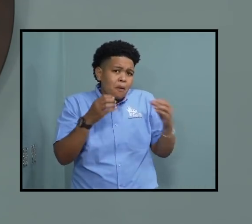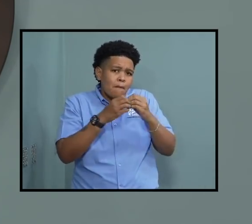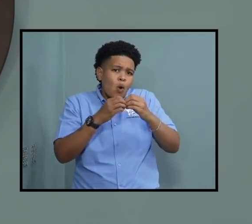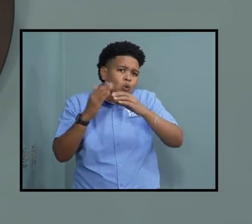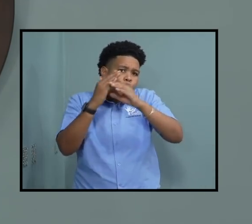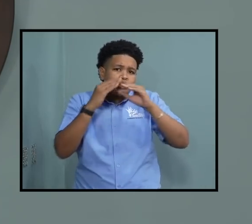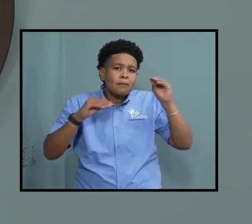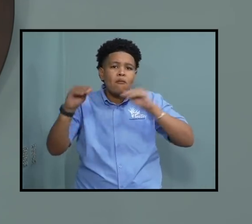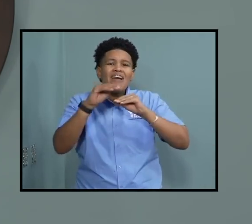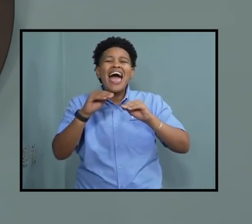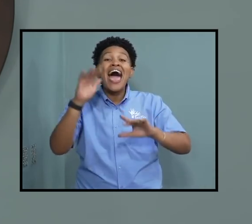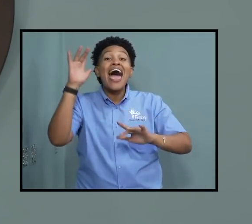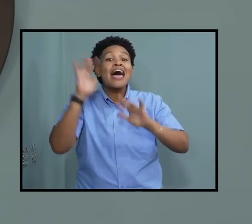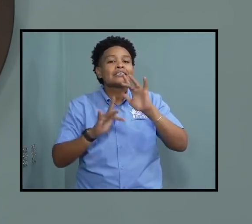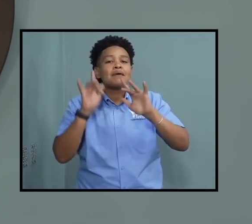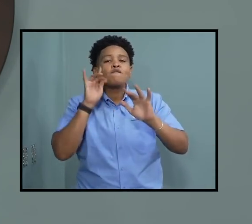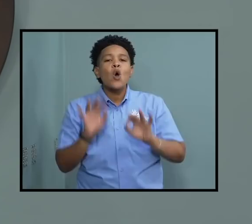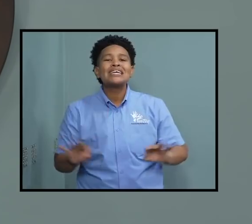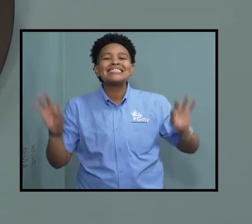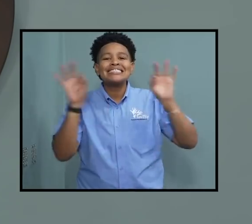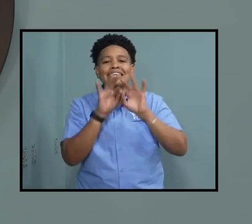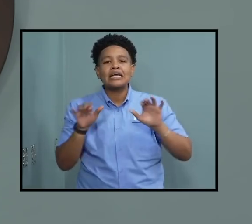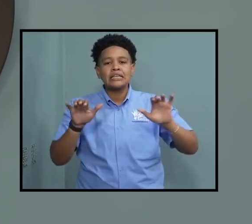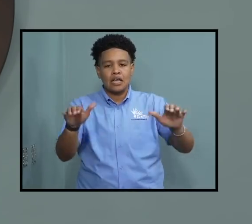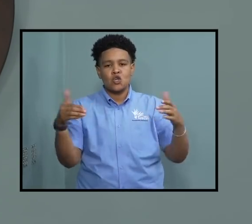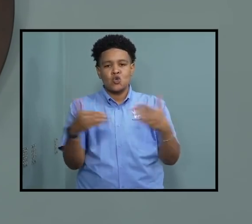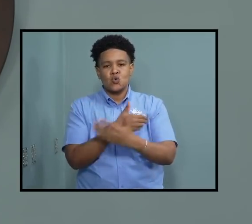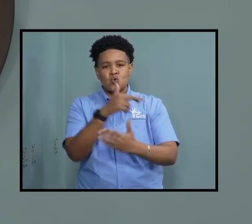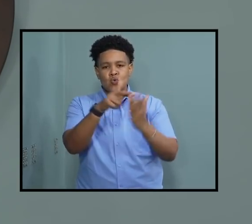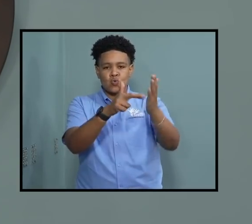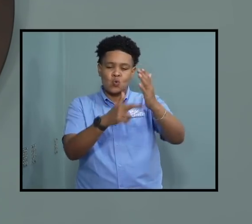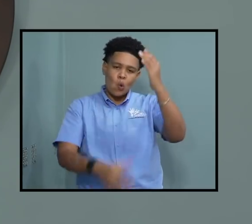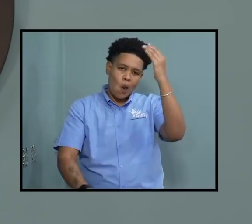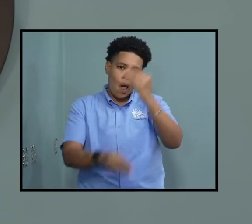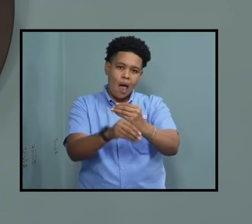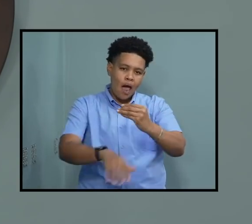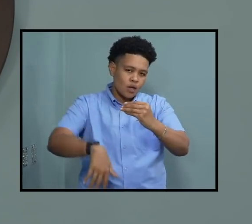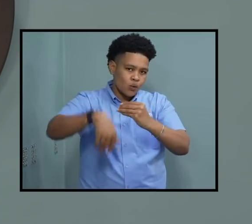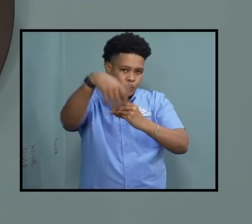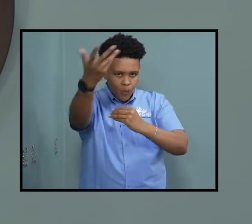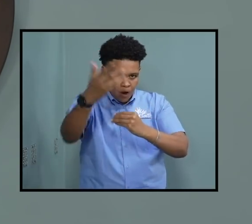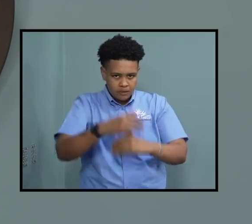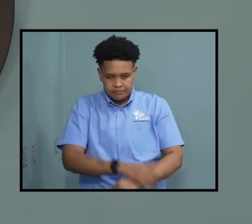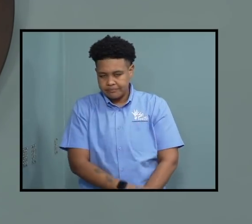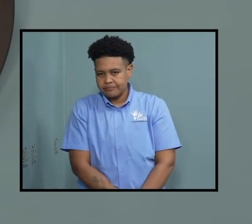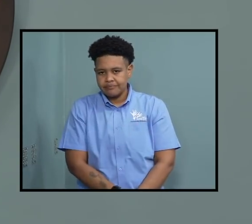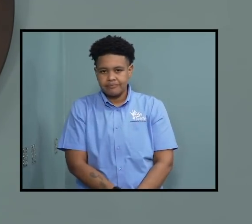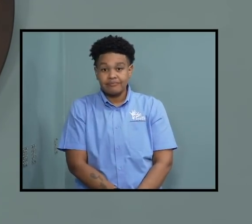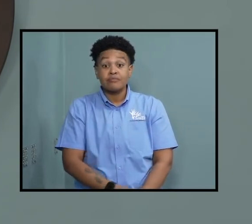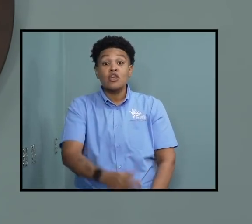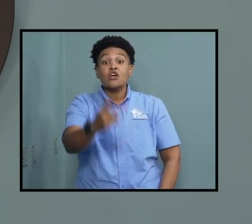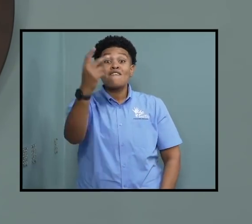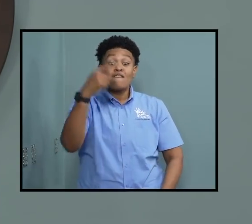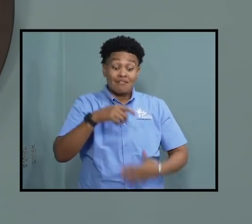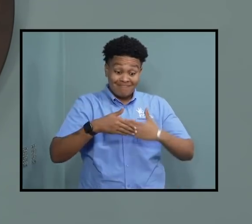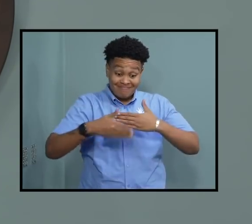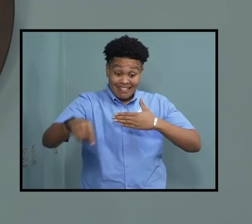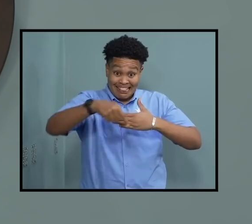except for essential activities, the following changes will be effected. From